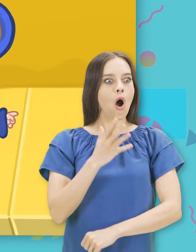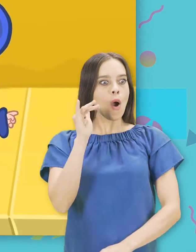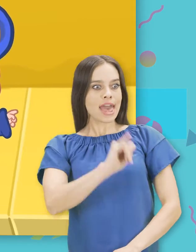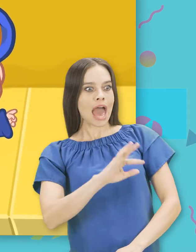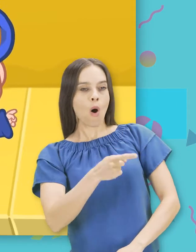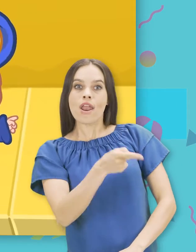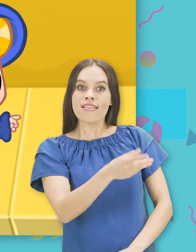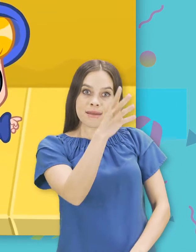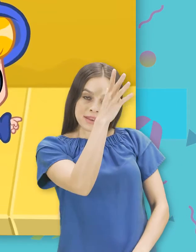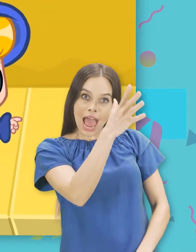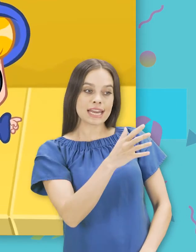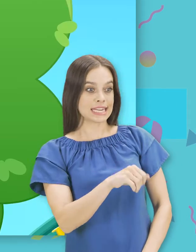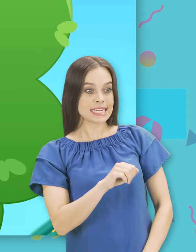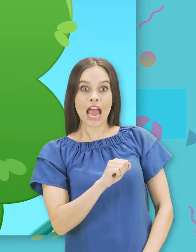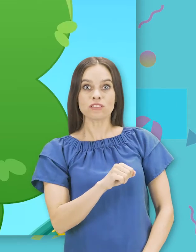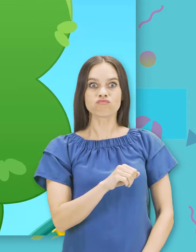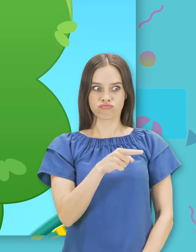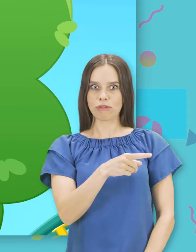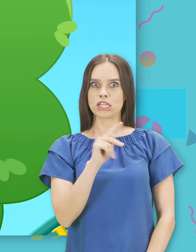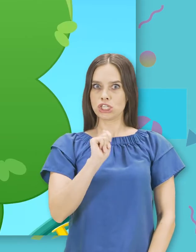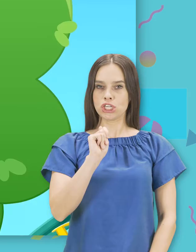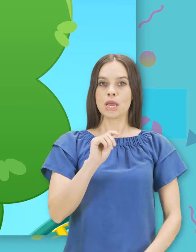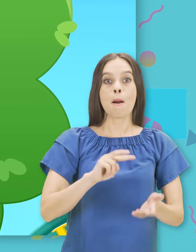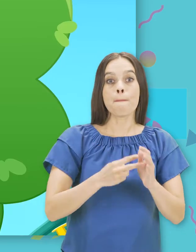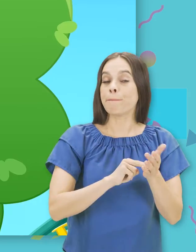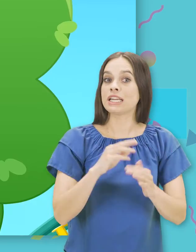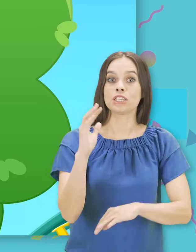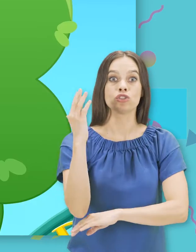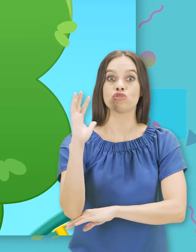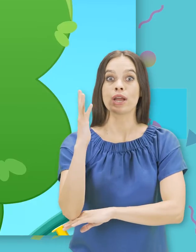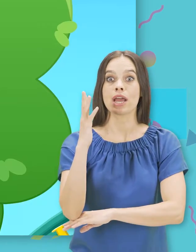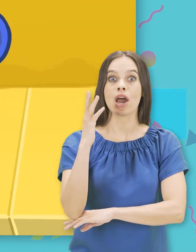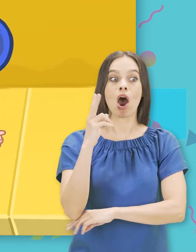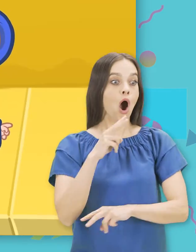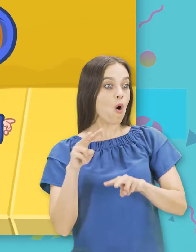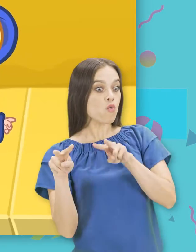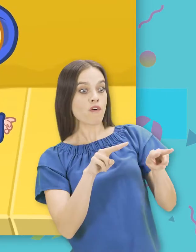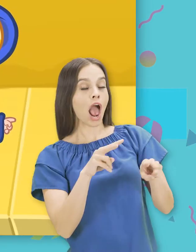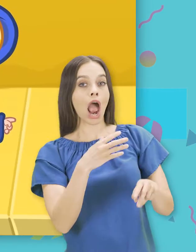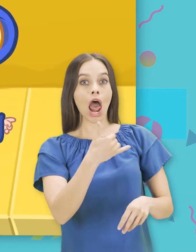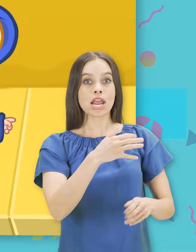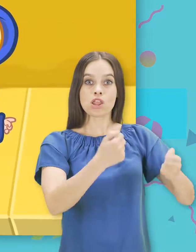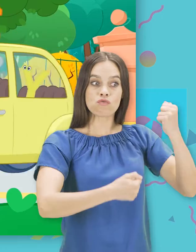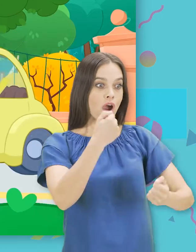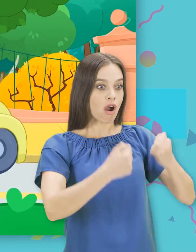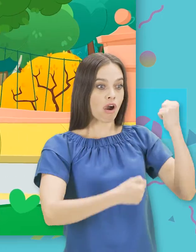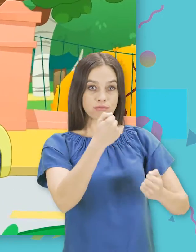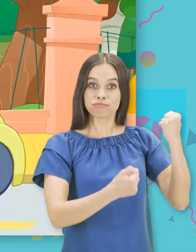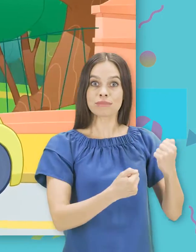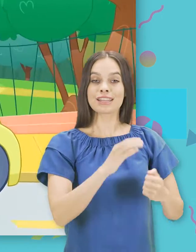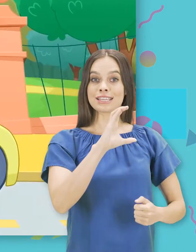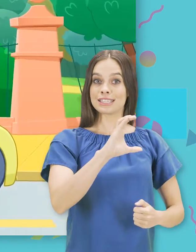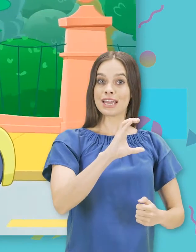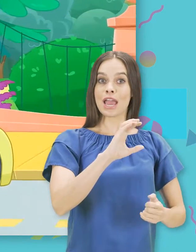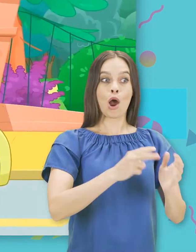Is that one of them, Daddy? Ah, yes. It's the T for tree. Look over there, in that